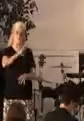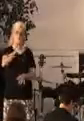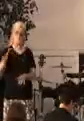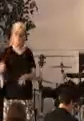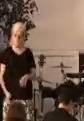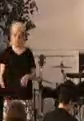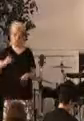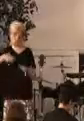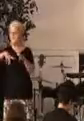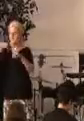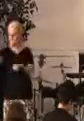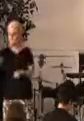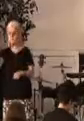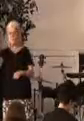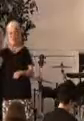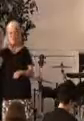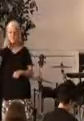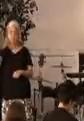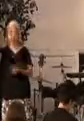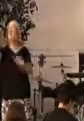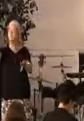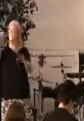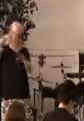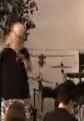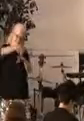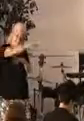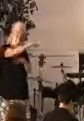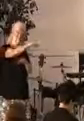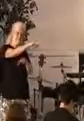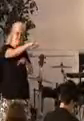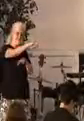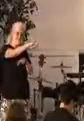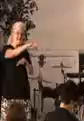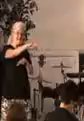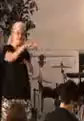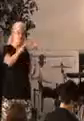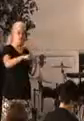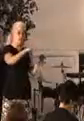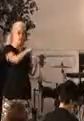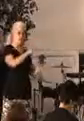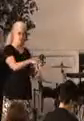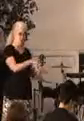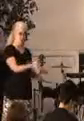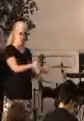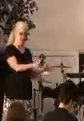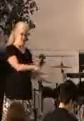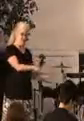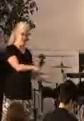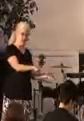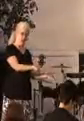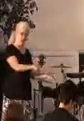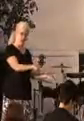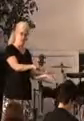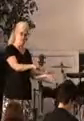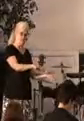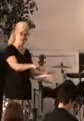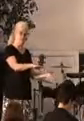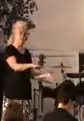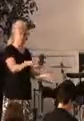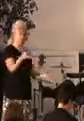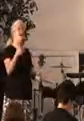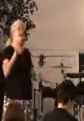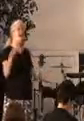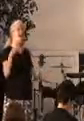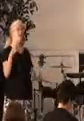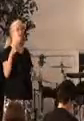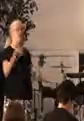I leave as one who is sent from the throne of God to a dying world with a message of hope. And Father,